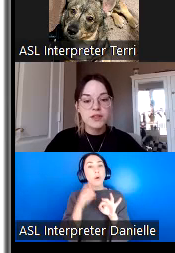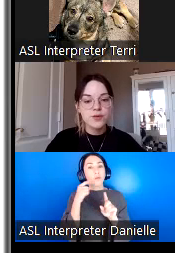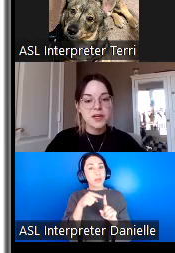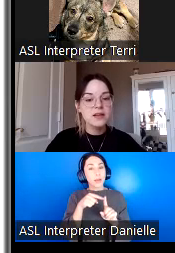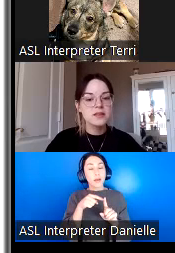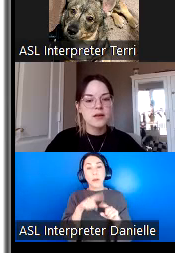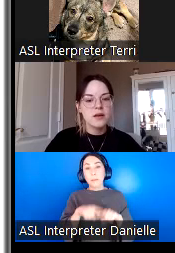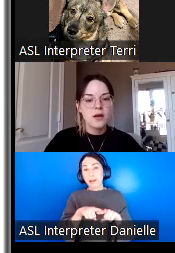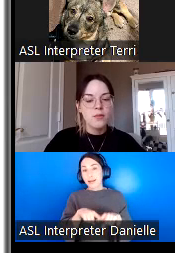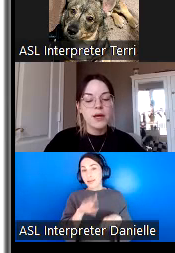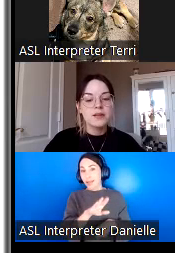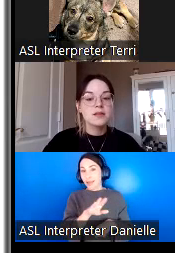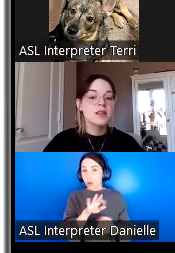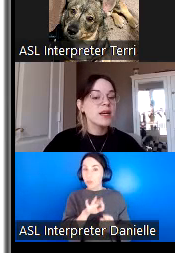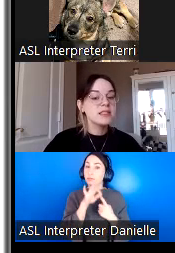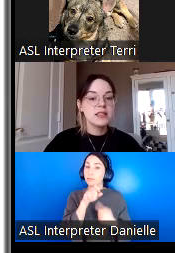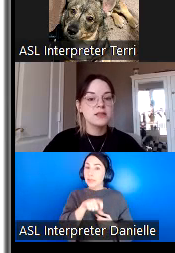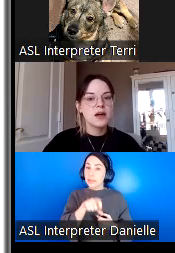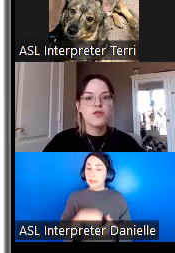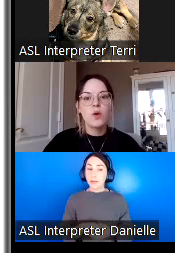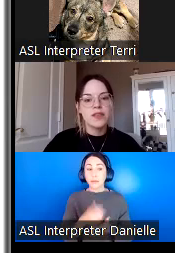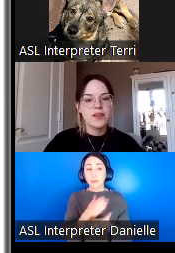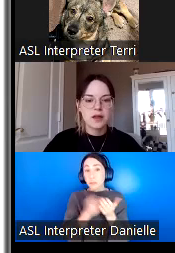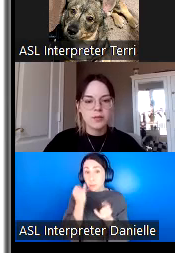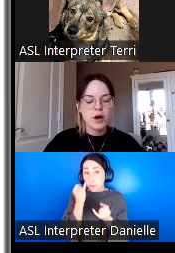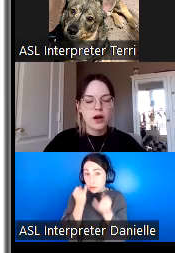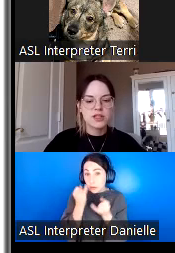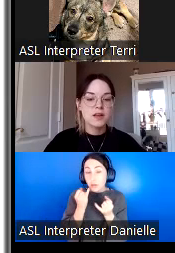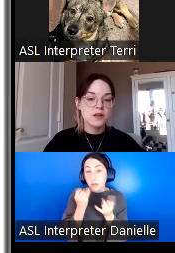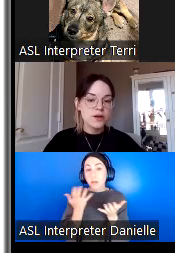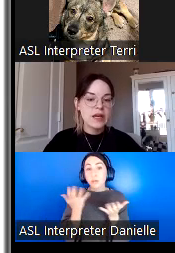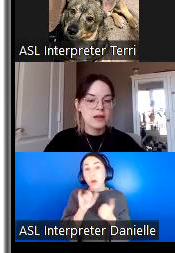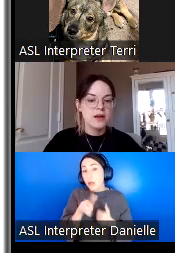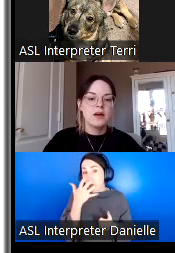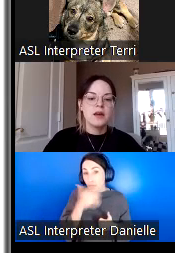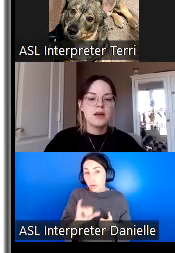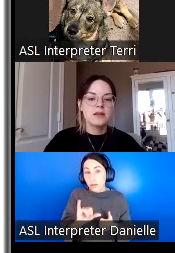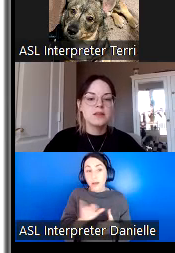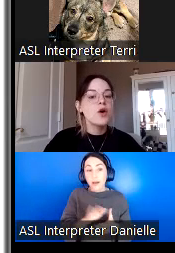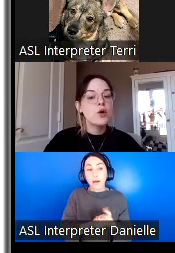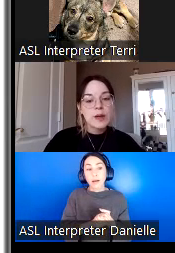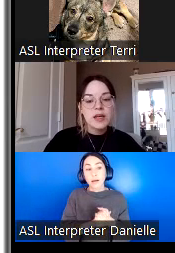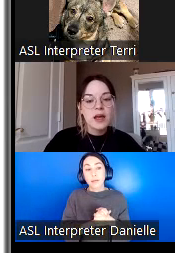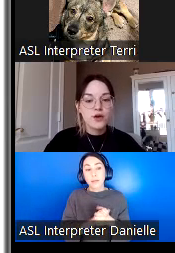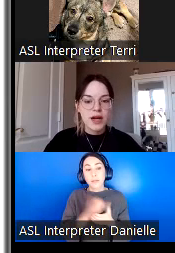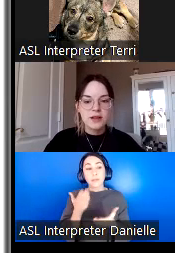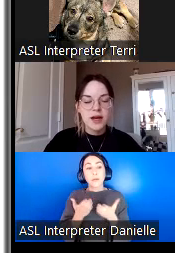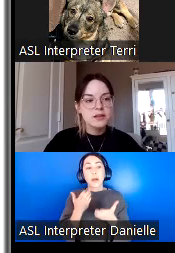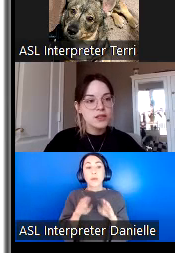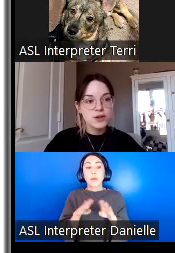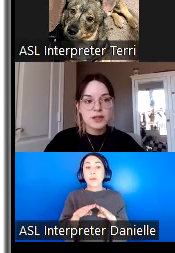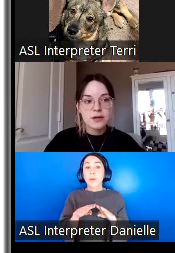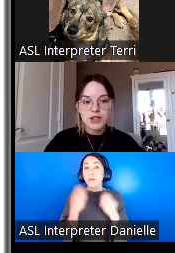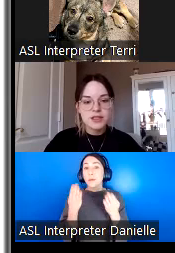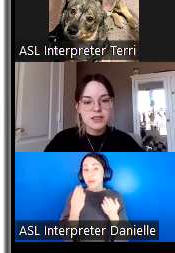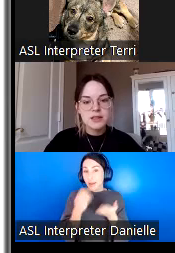their individual needs. But some ideas of what these other precautions can look like is opening a credit